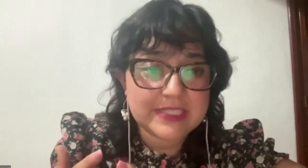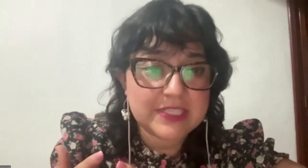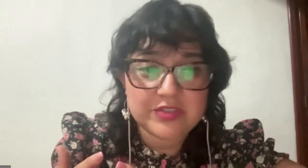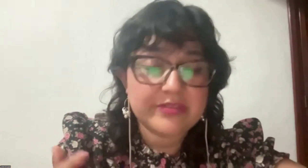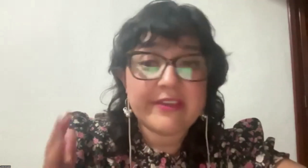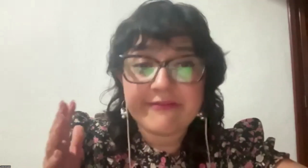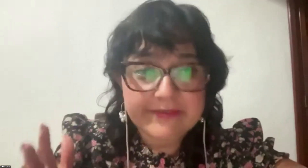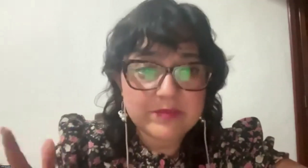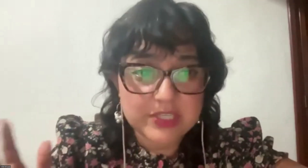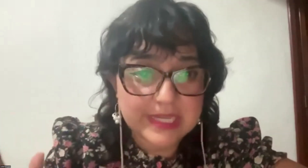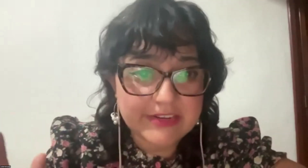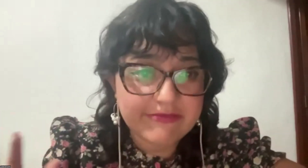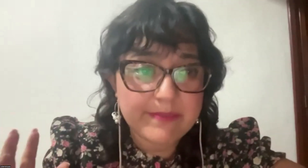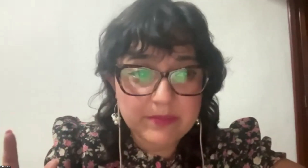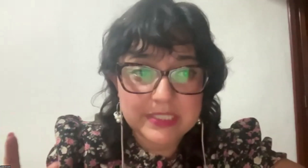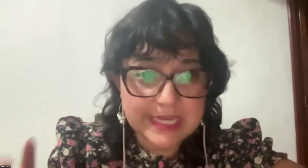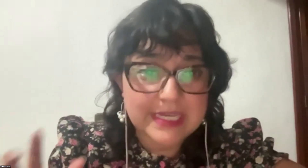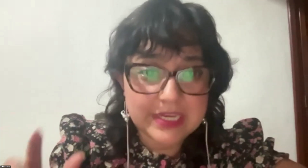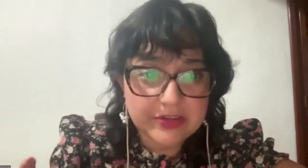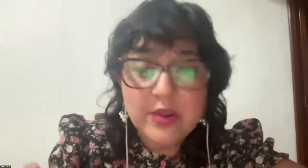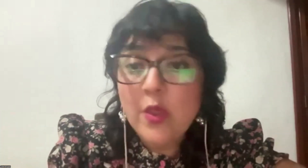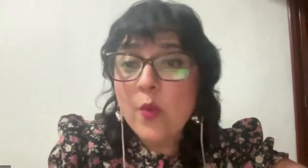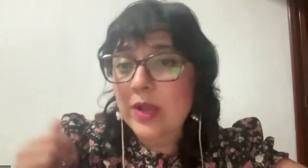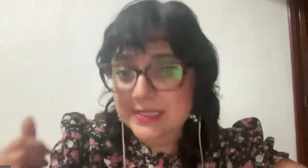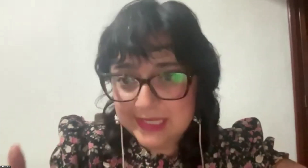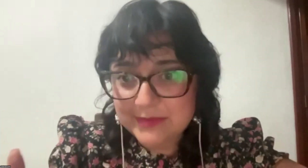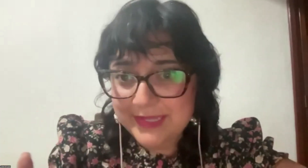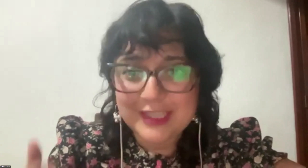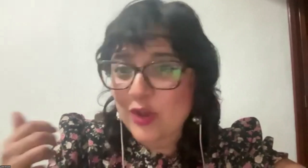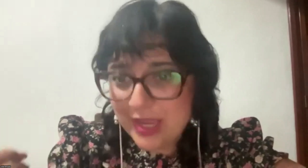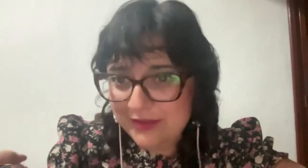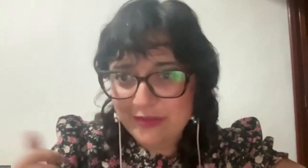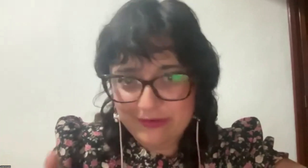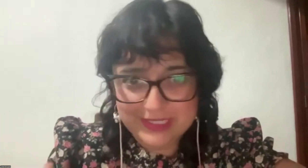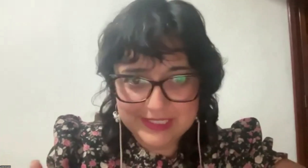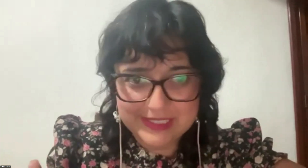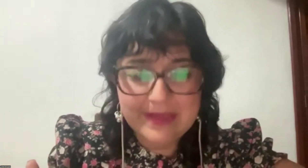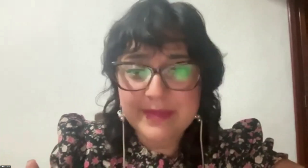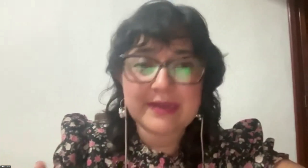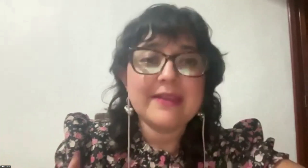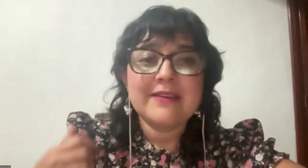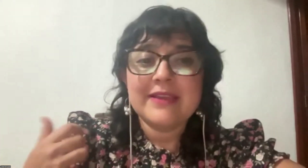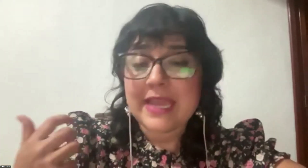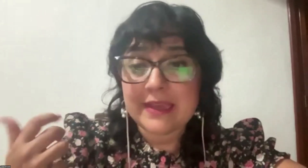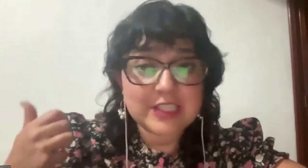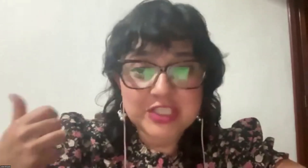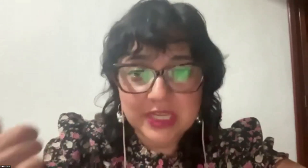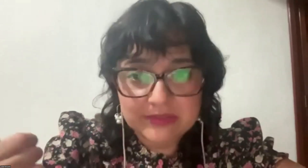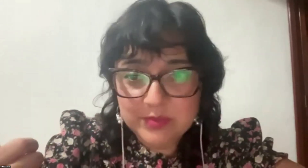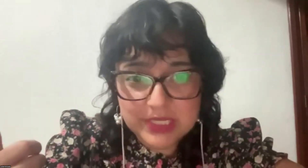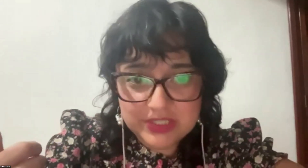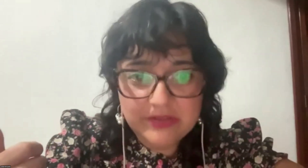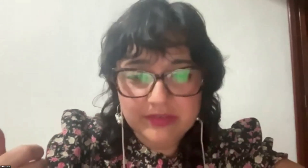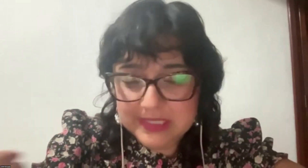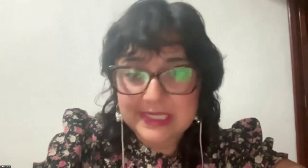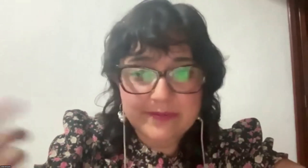the case of this institution, the 50% of the people detained here was sent by local authorities. I mean, the